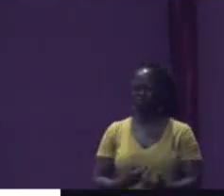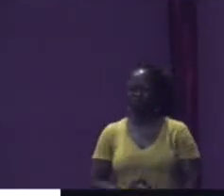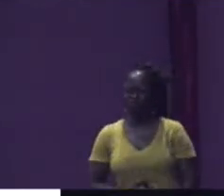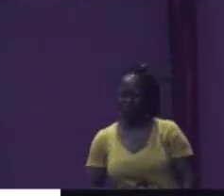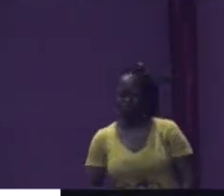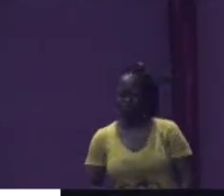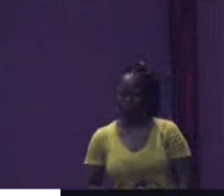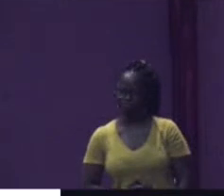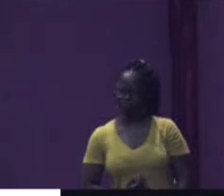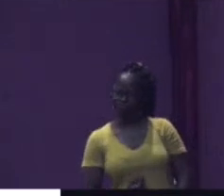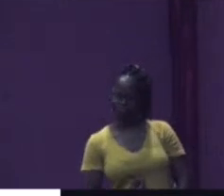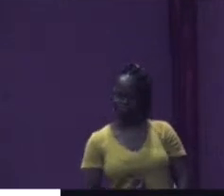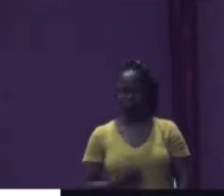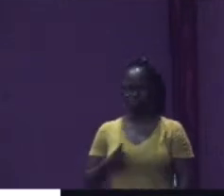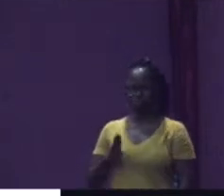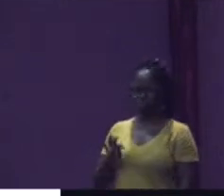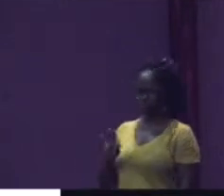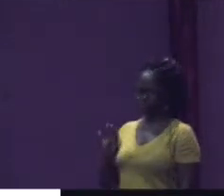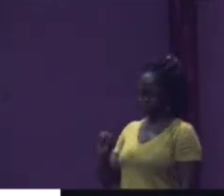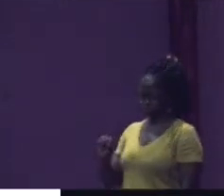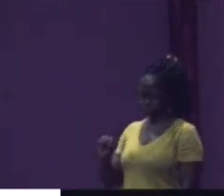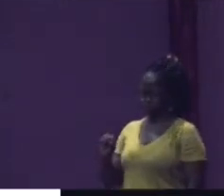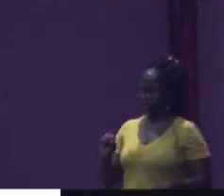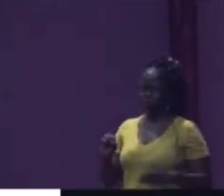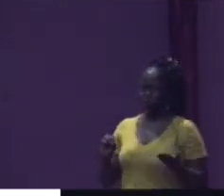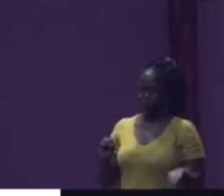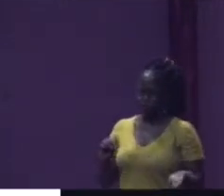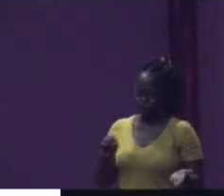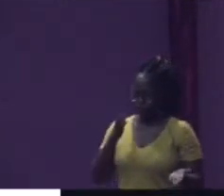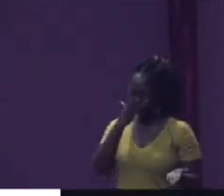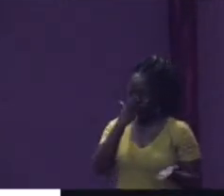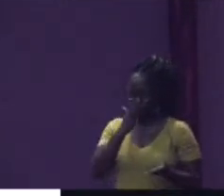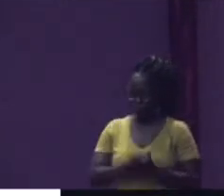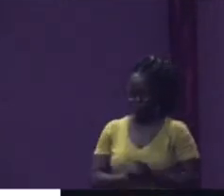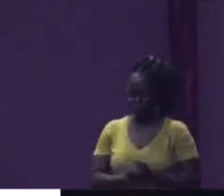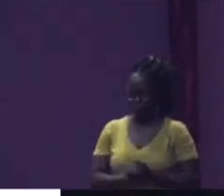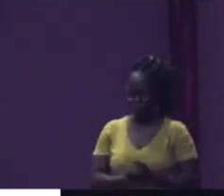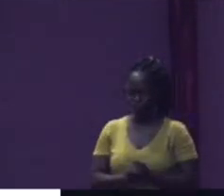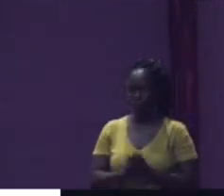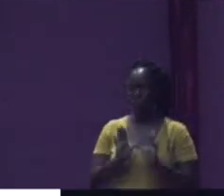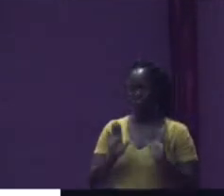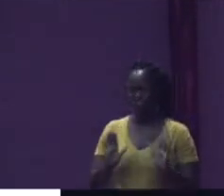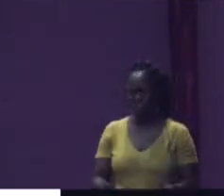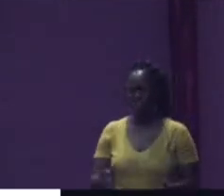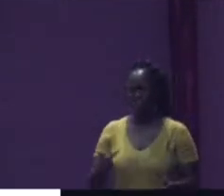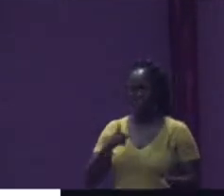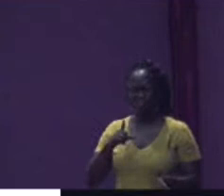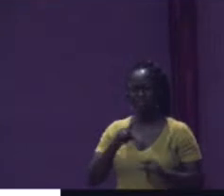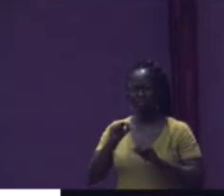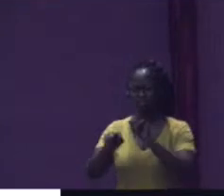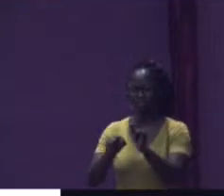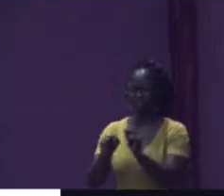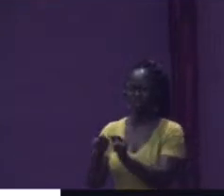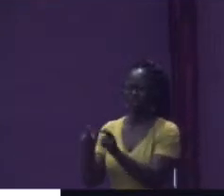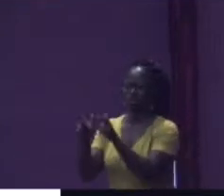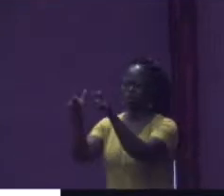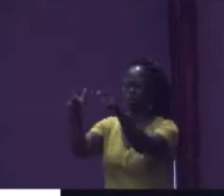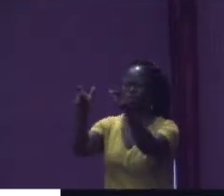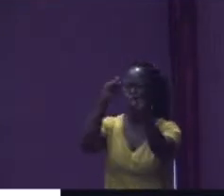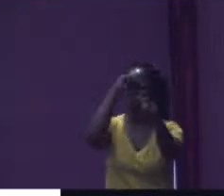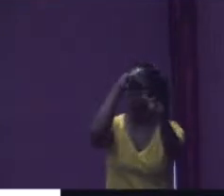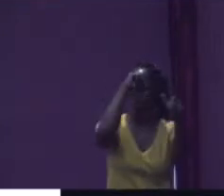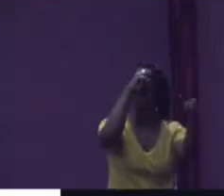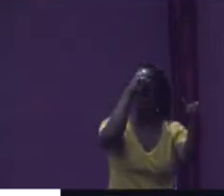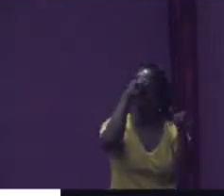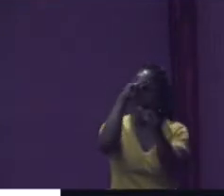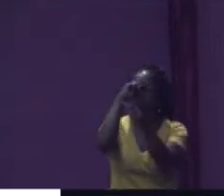local health centers and clinics do not have ultrasound. You have to go to certain health centers or the hospital or